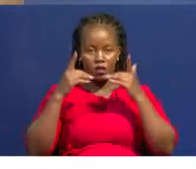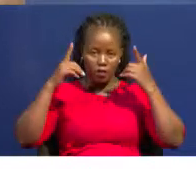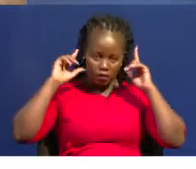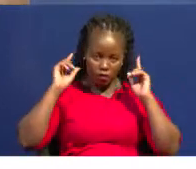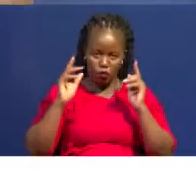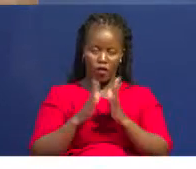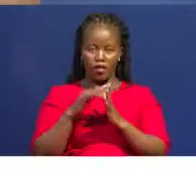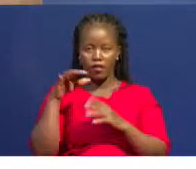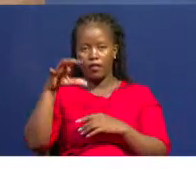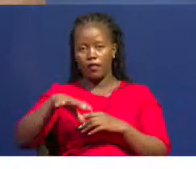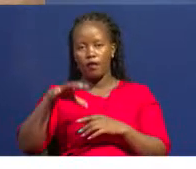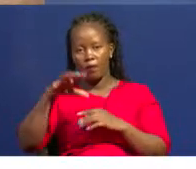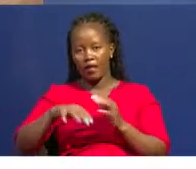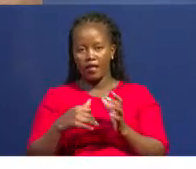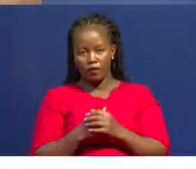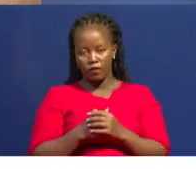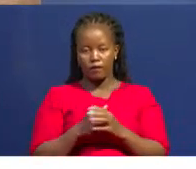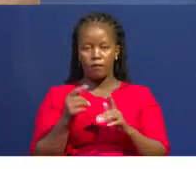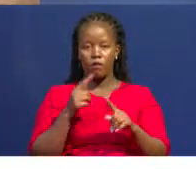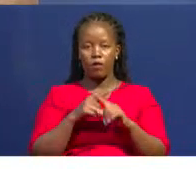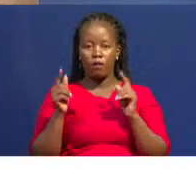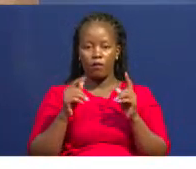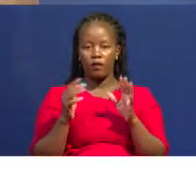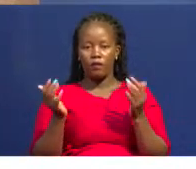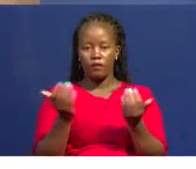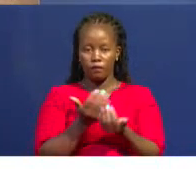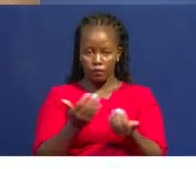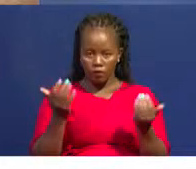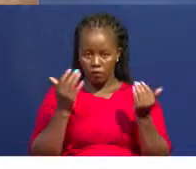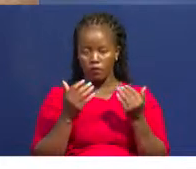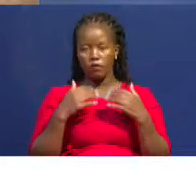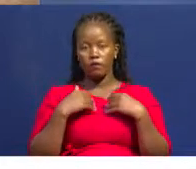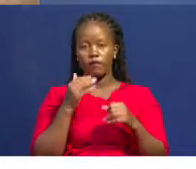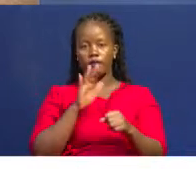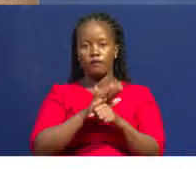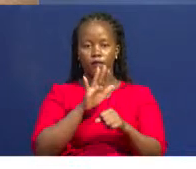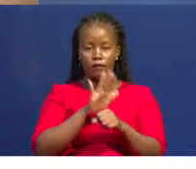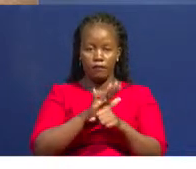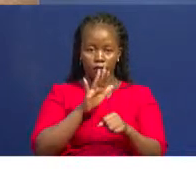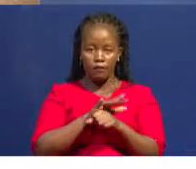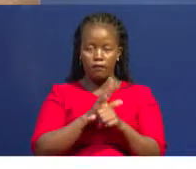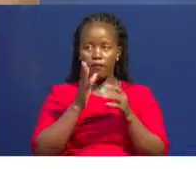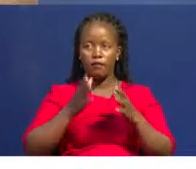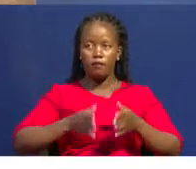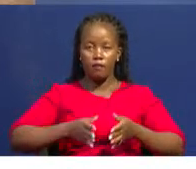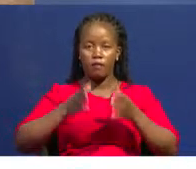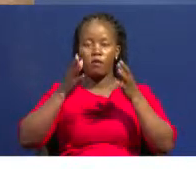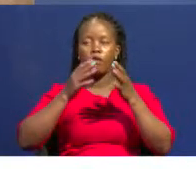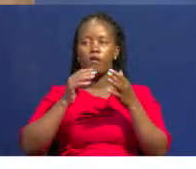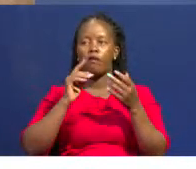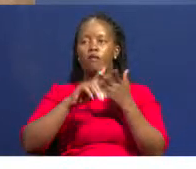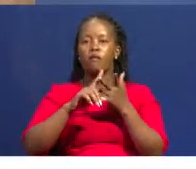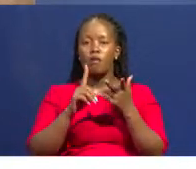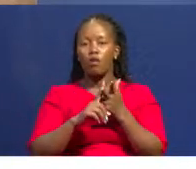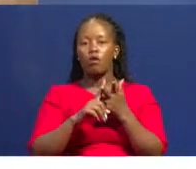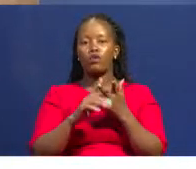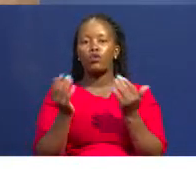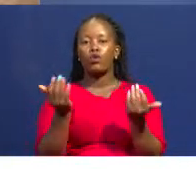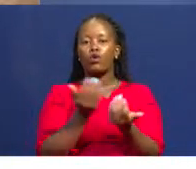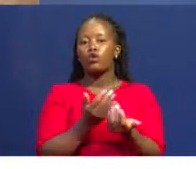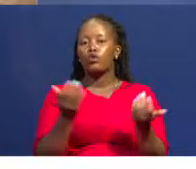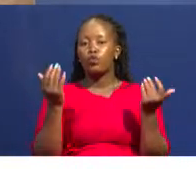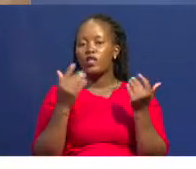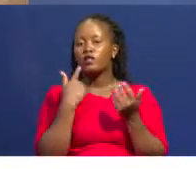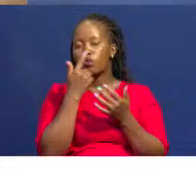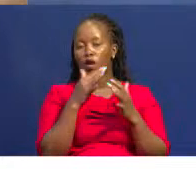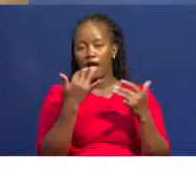matatus. We left those children which are crossing roads. We left also those children who are playing